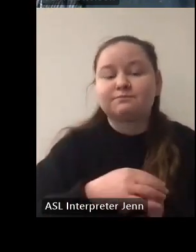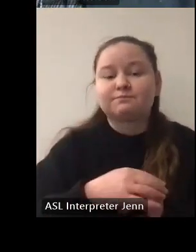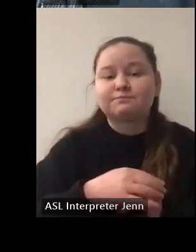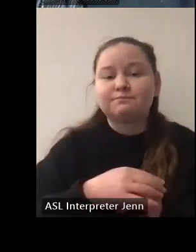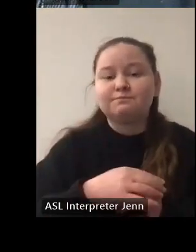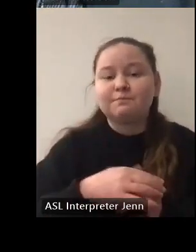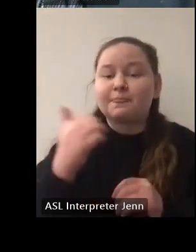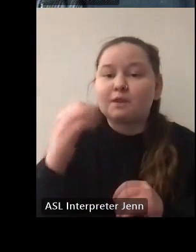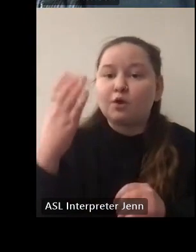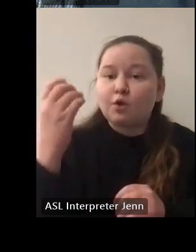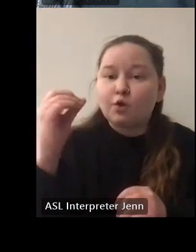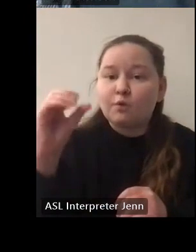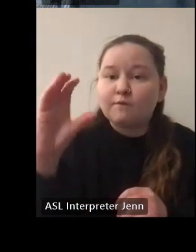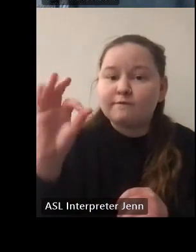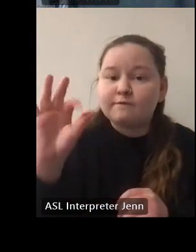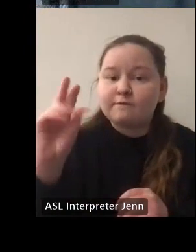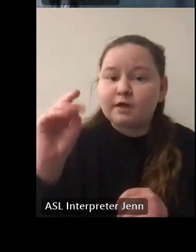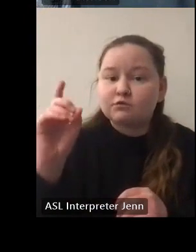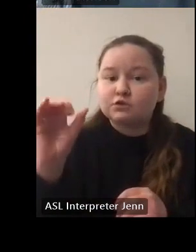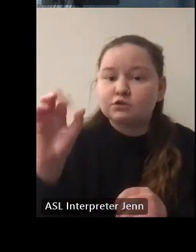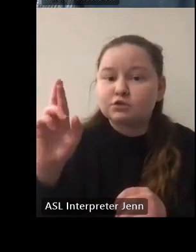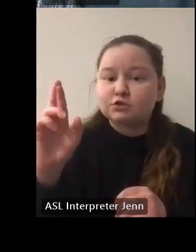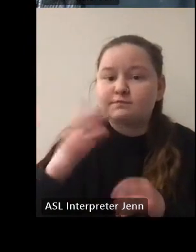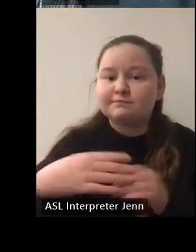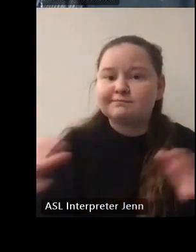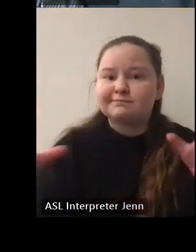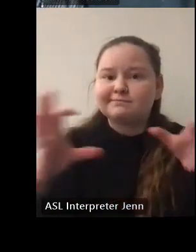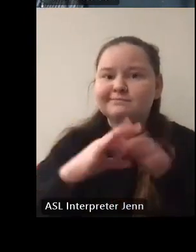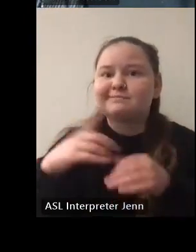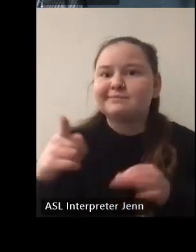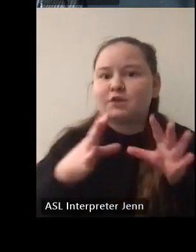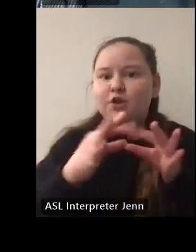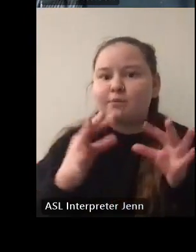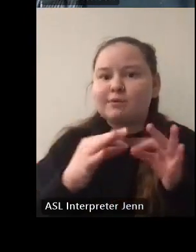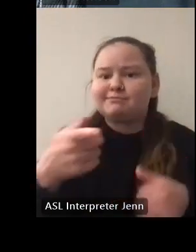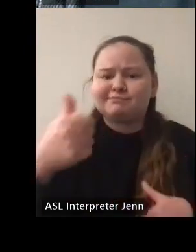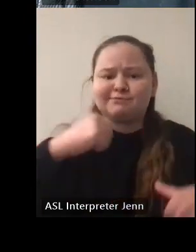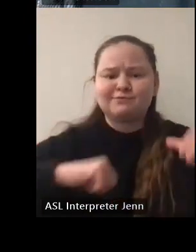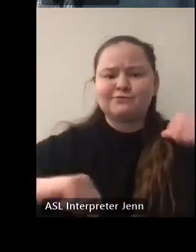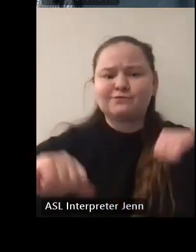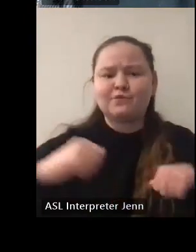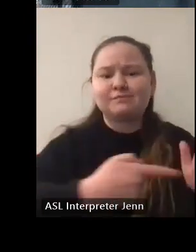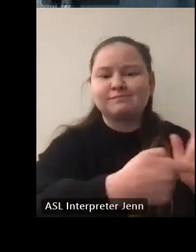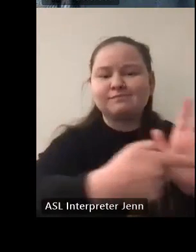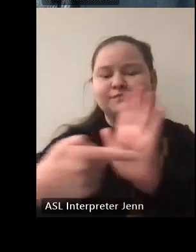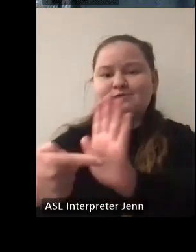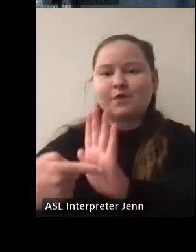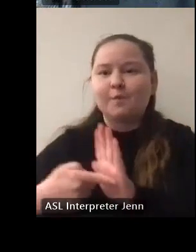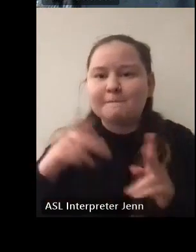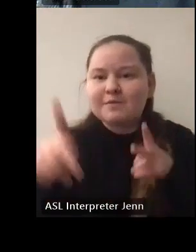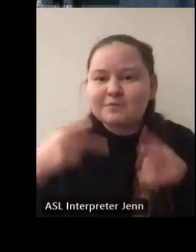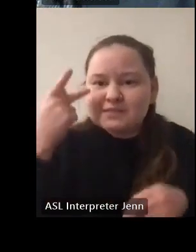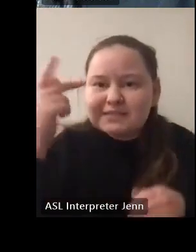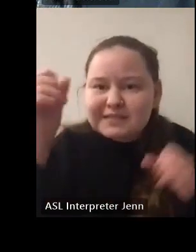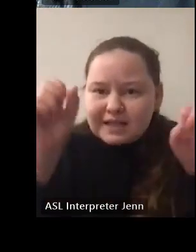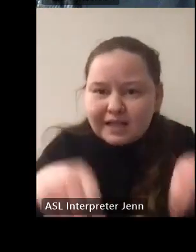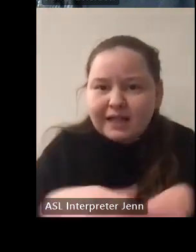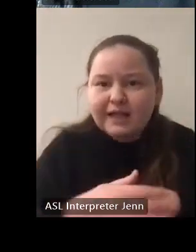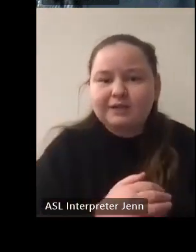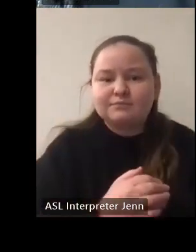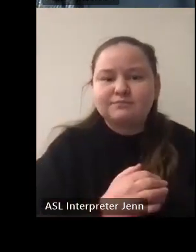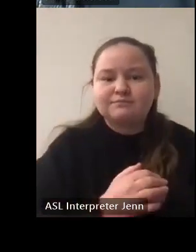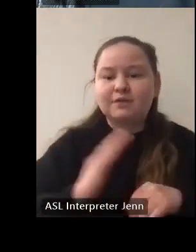disability organization Sins Invalid, says, the performances make us visible, eroticize us, and represent the full spectrum